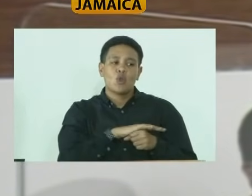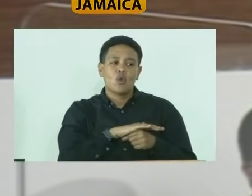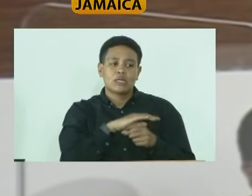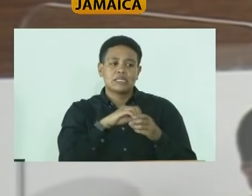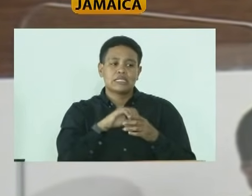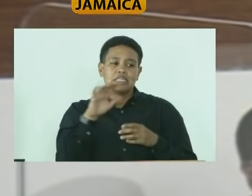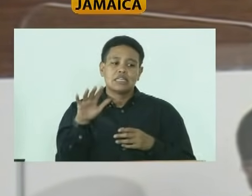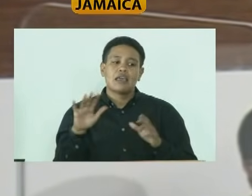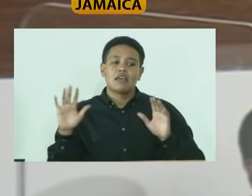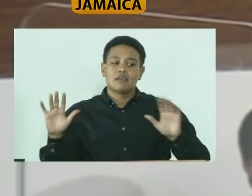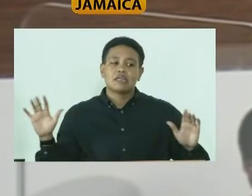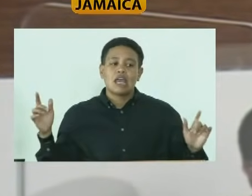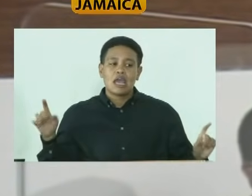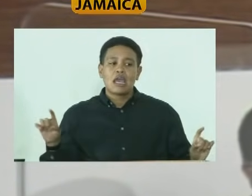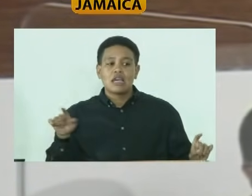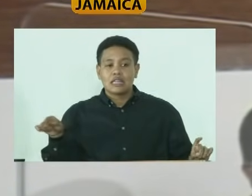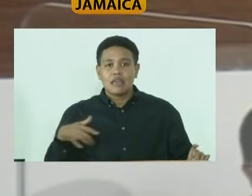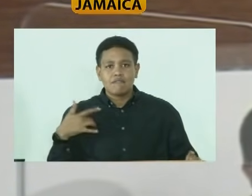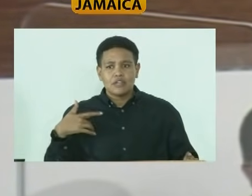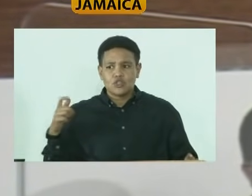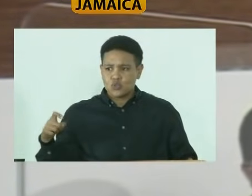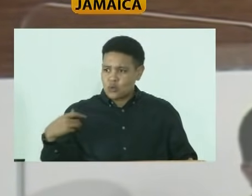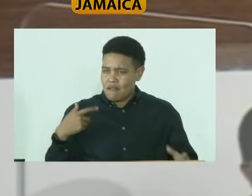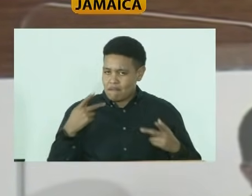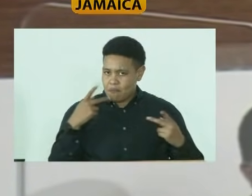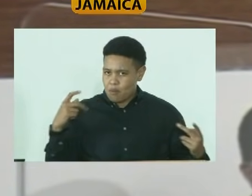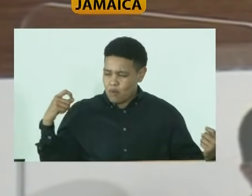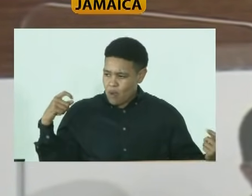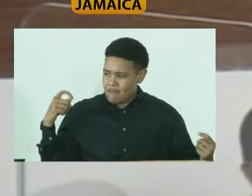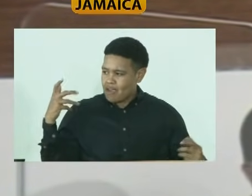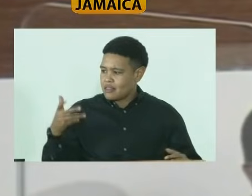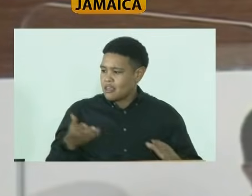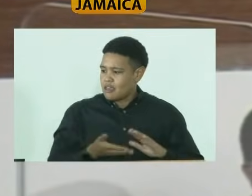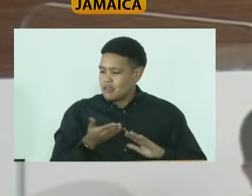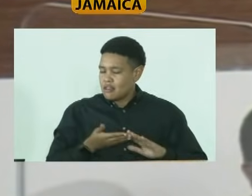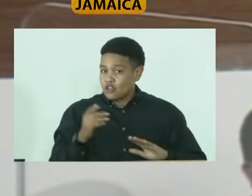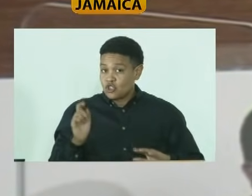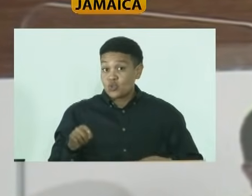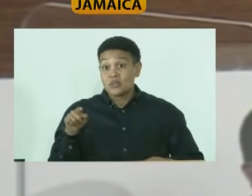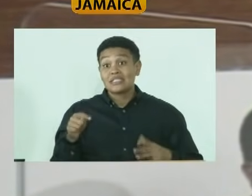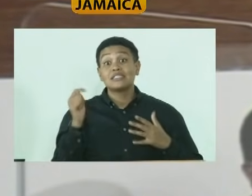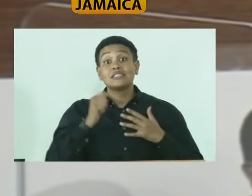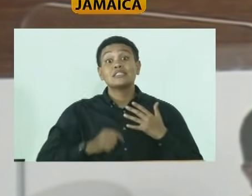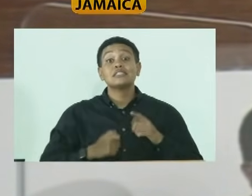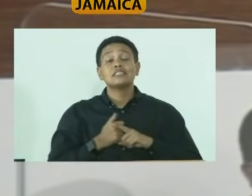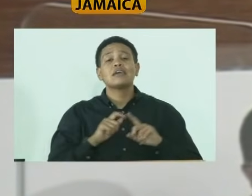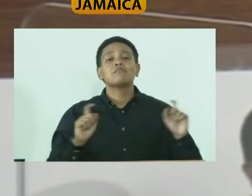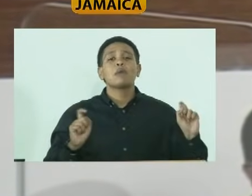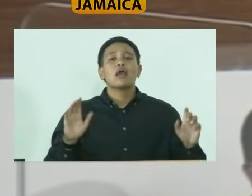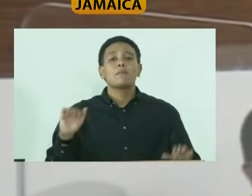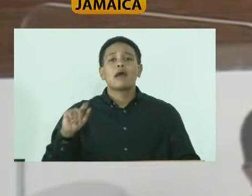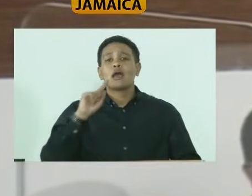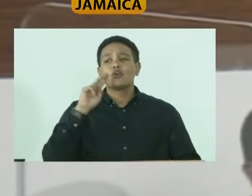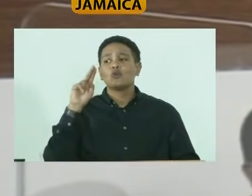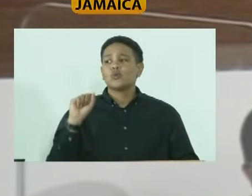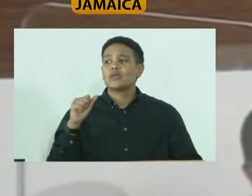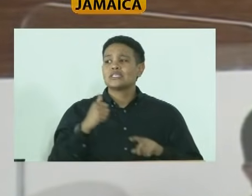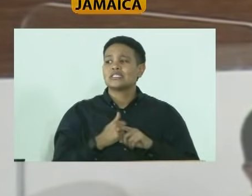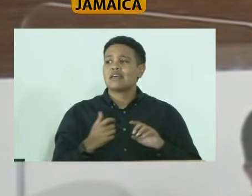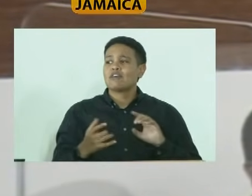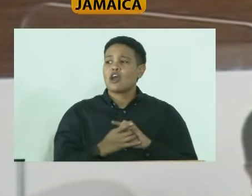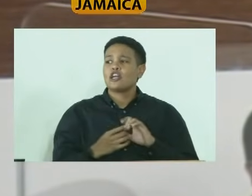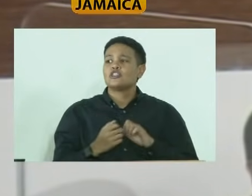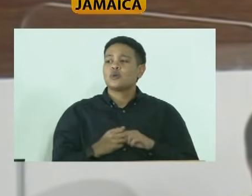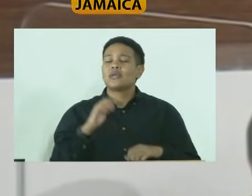their constituencies that they feel should have public Wi-Fi hotspots. This initiative is being spearheaded by the USF in conjunction